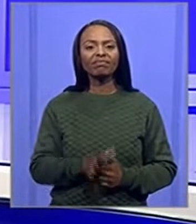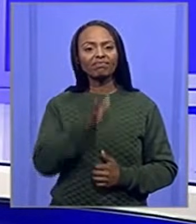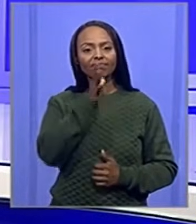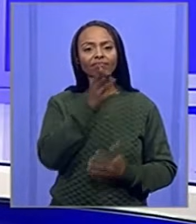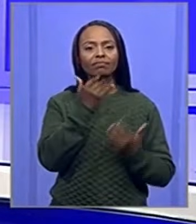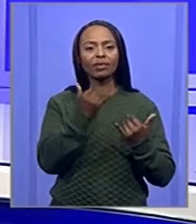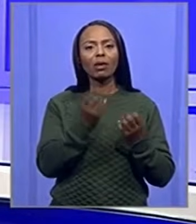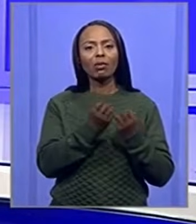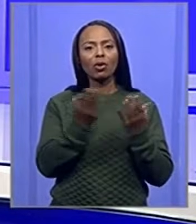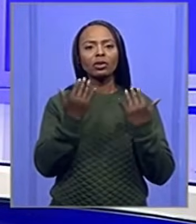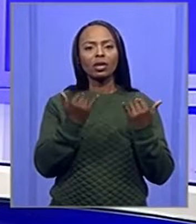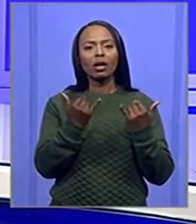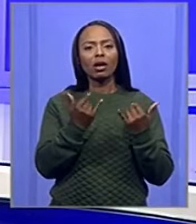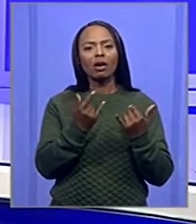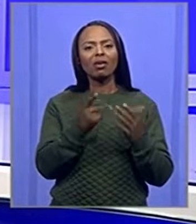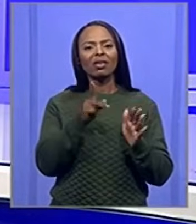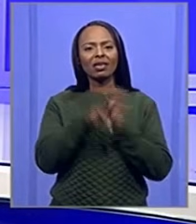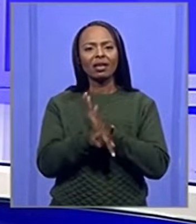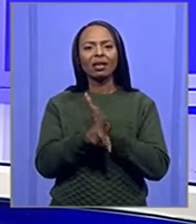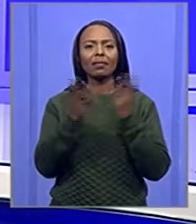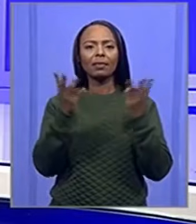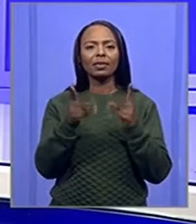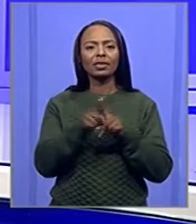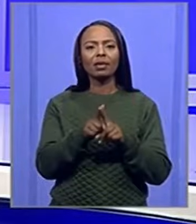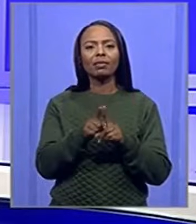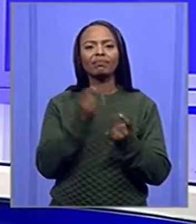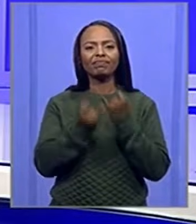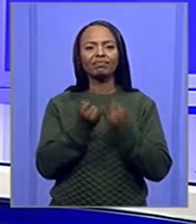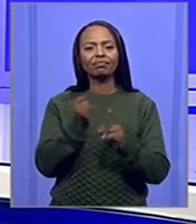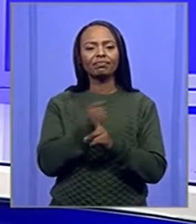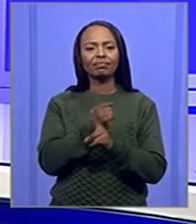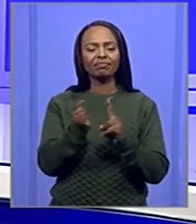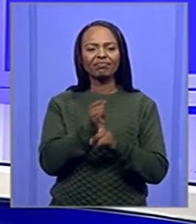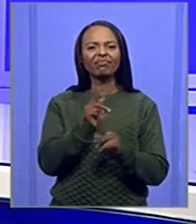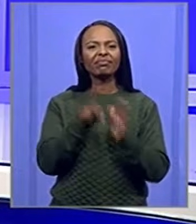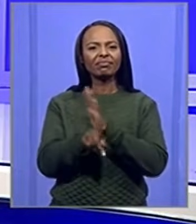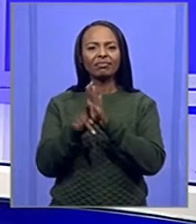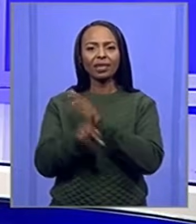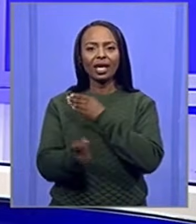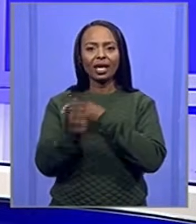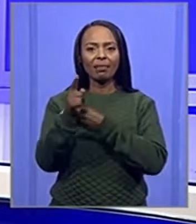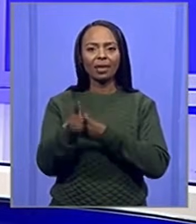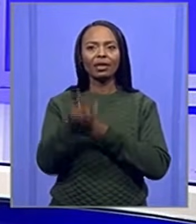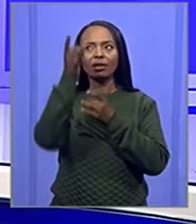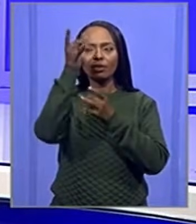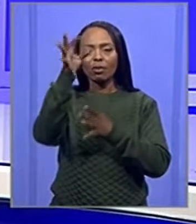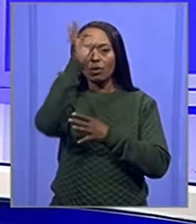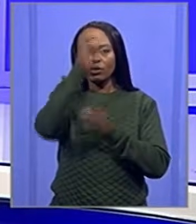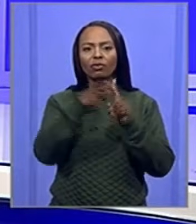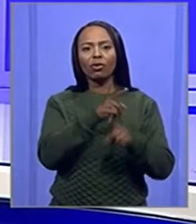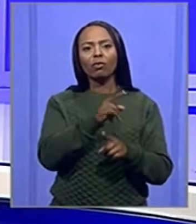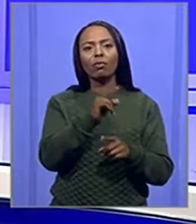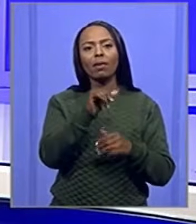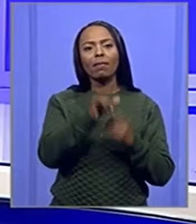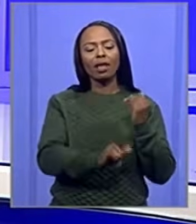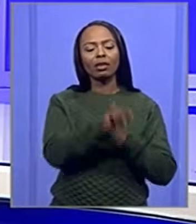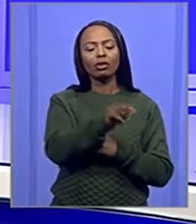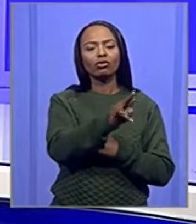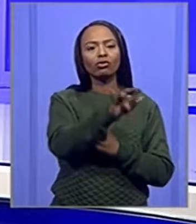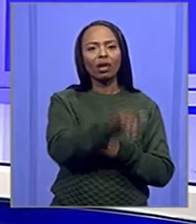Dipalopalo tsa go bolawa ga batho le go tlhaselwa ka thobalano tse di begilweng go sepodisi e sa le ka kgwedi ya Phukwi